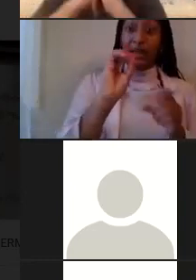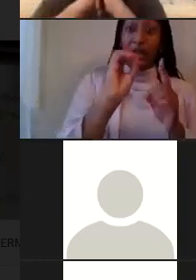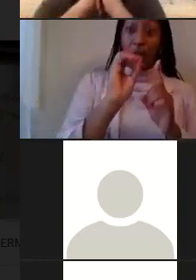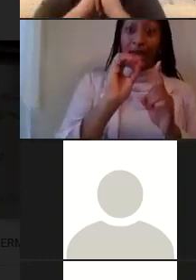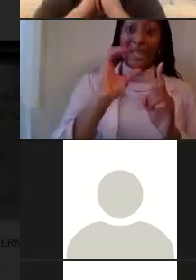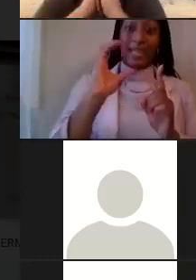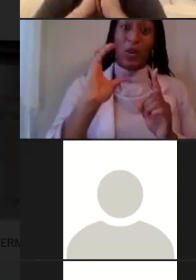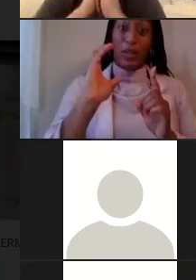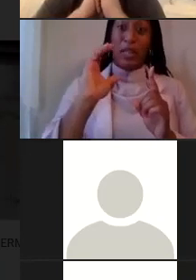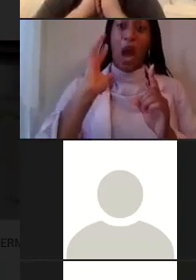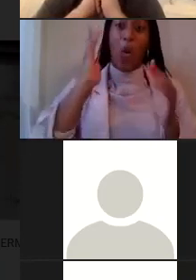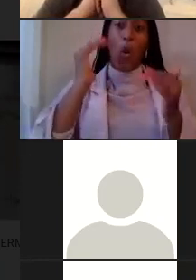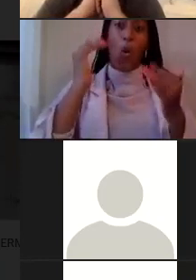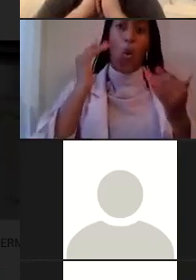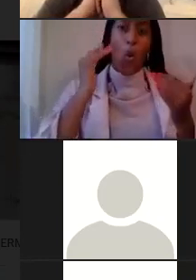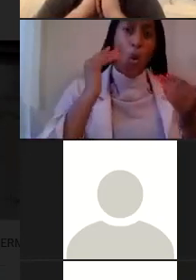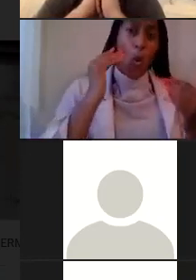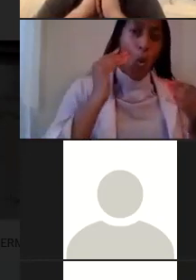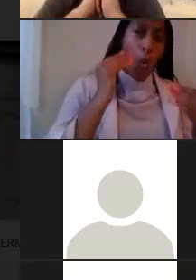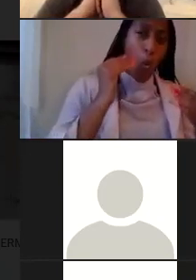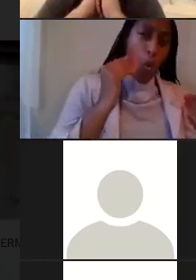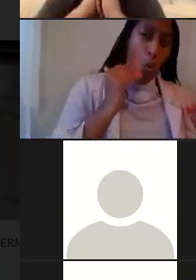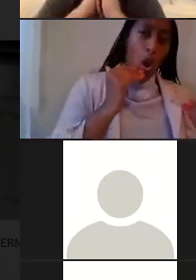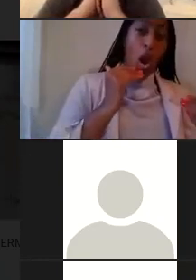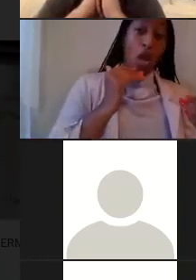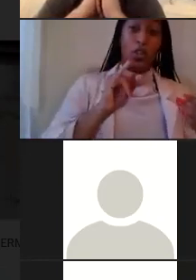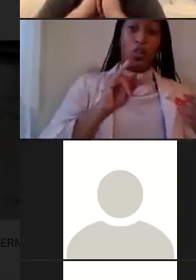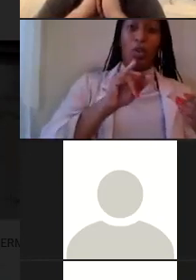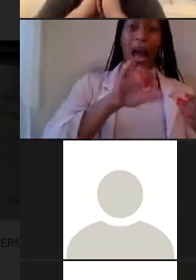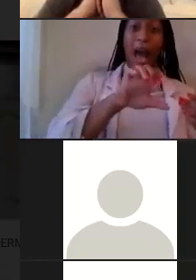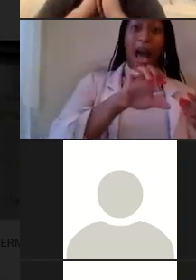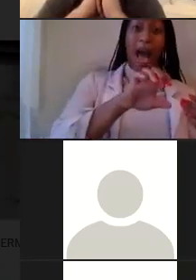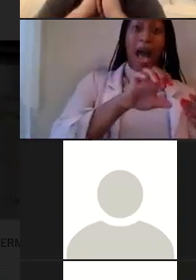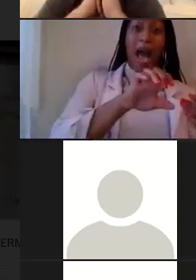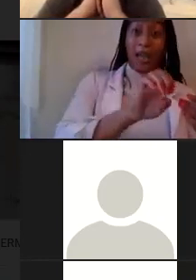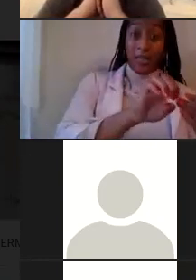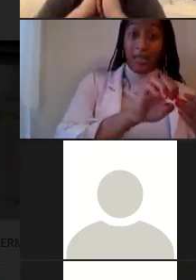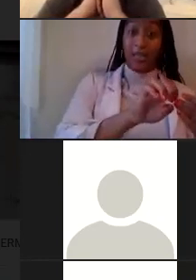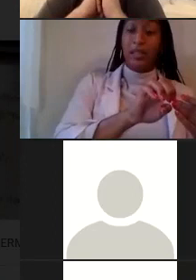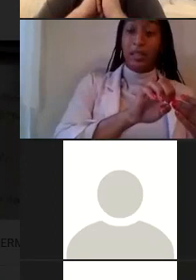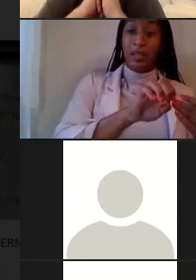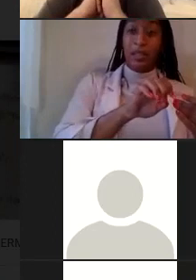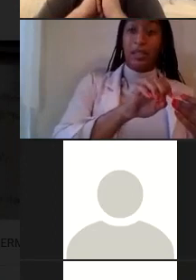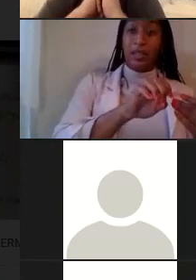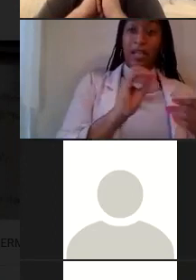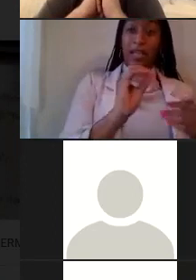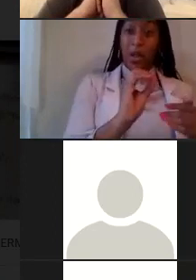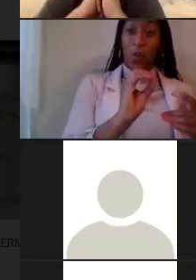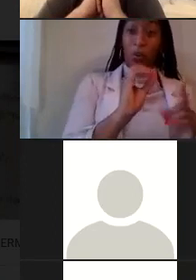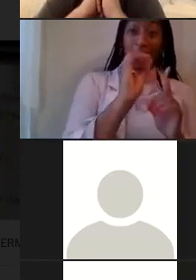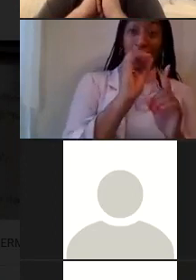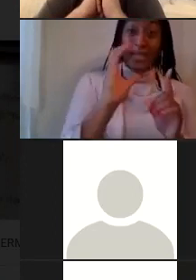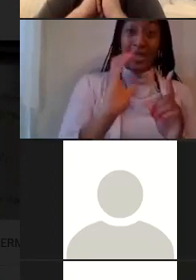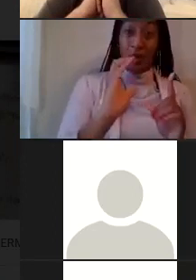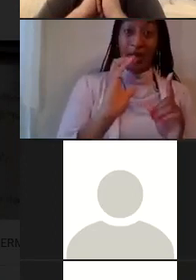Celsius. So in this case, I'm not changing the phase, but I am changing the temperature. So I need to go back